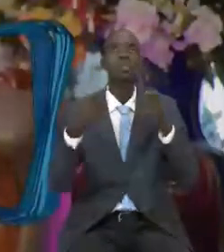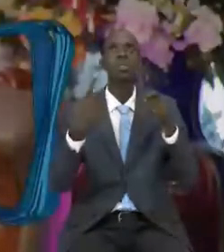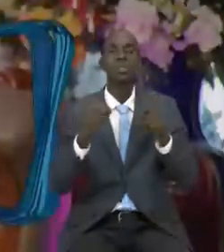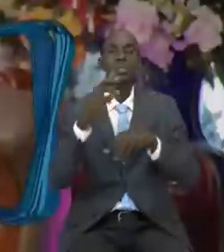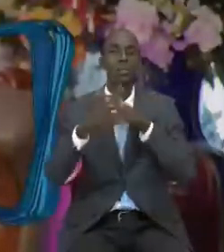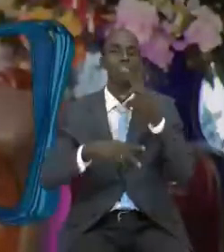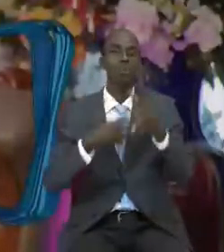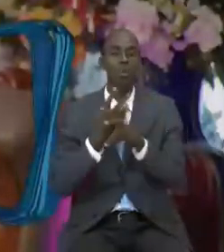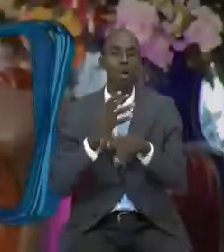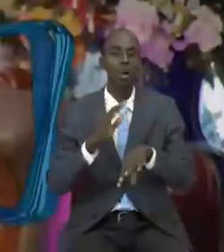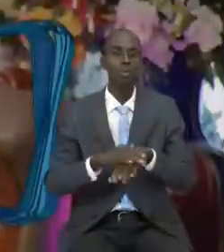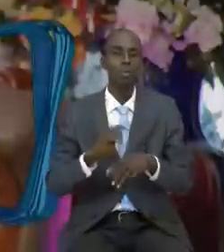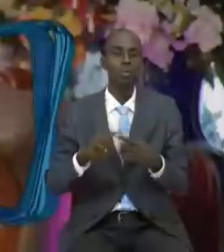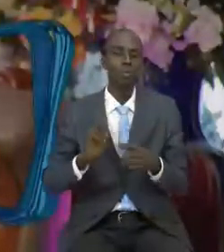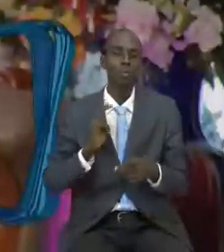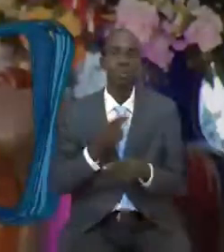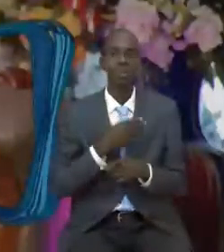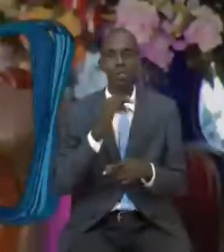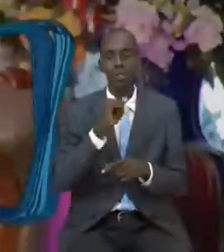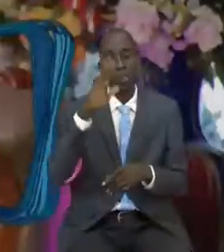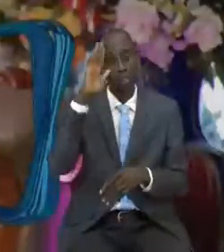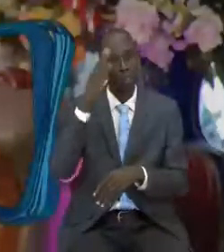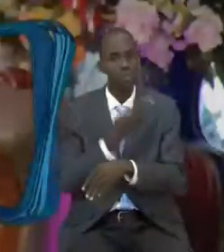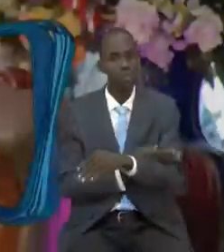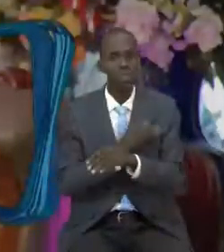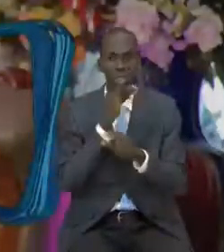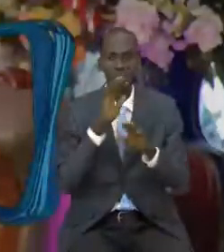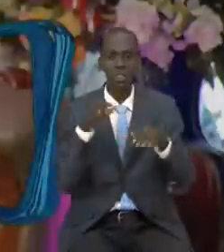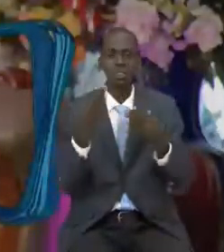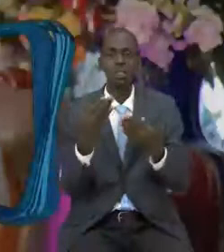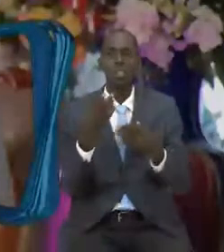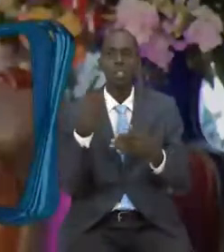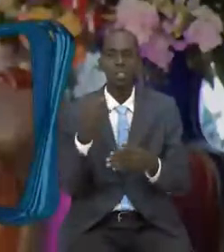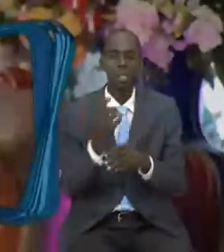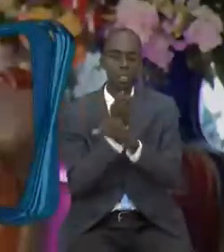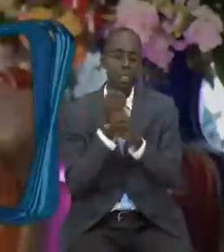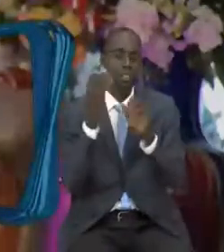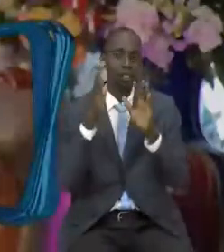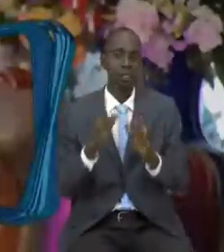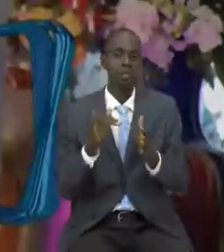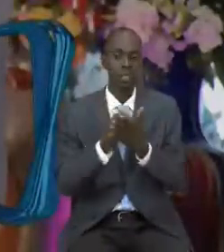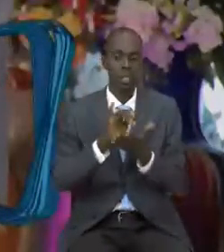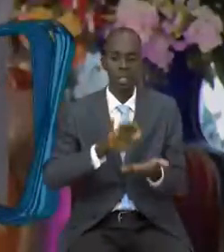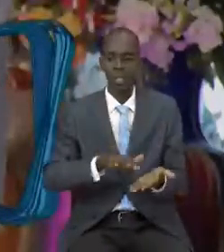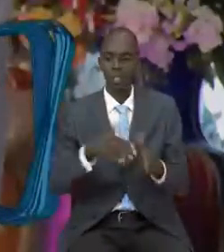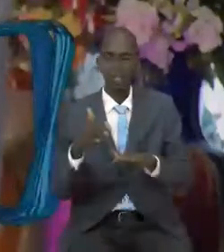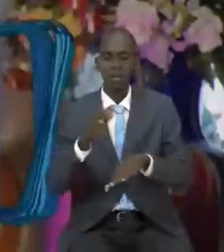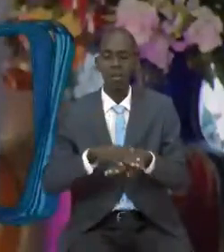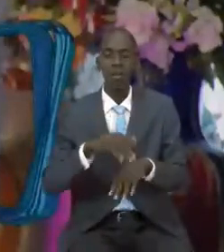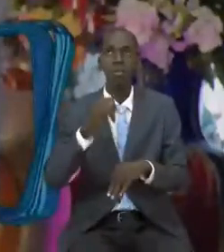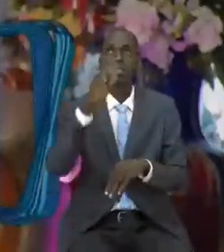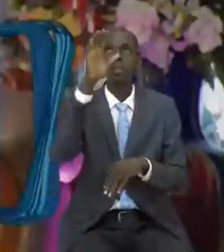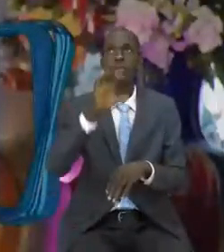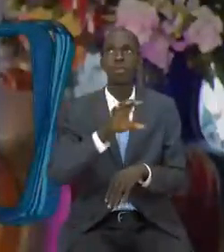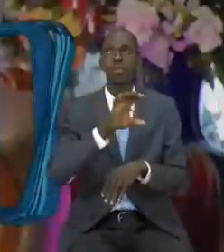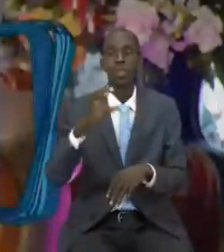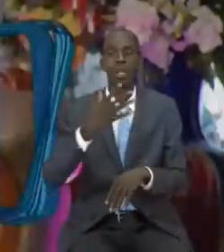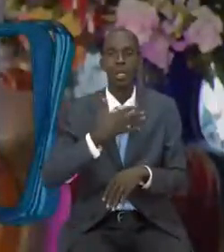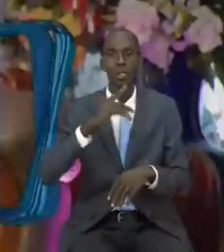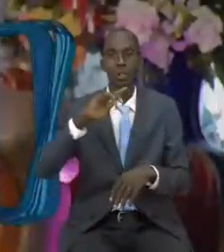son is given. That's the son, the savior that died on the cross, and the government shall